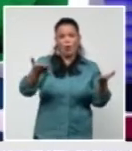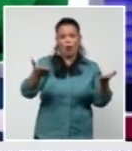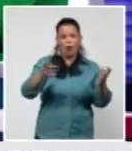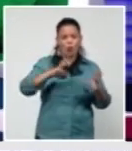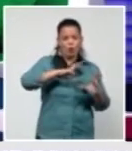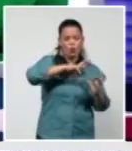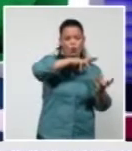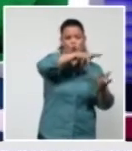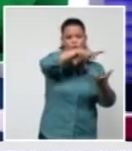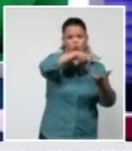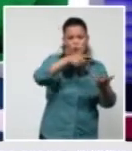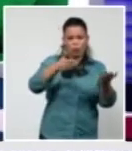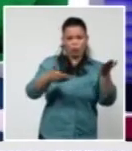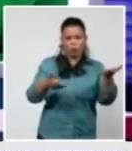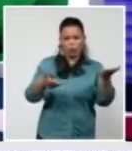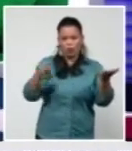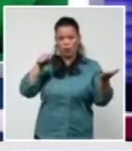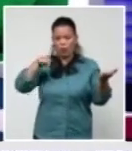date,